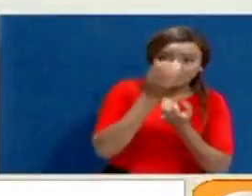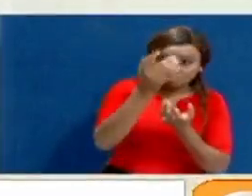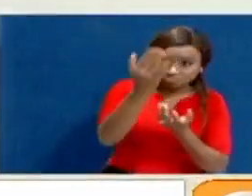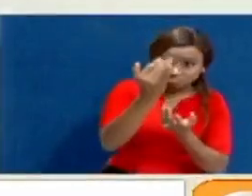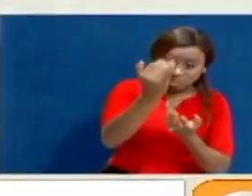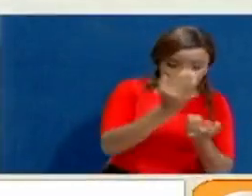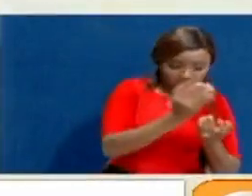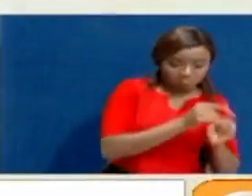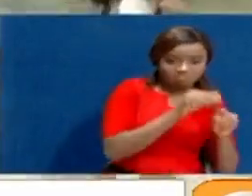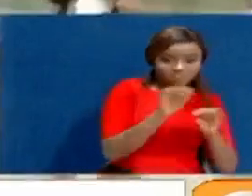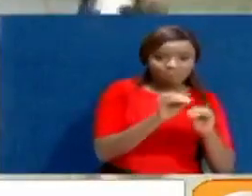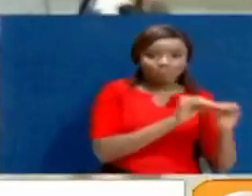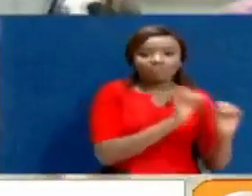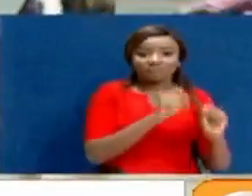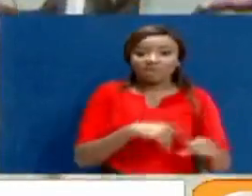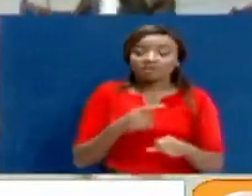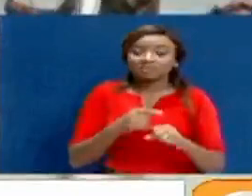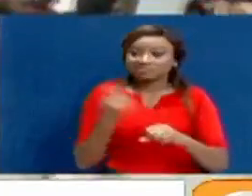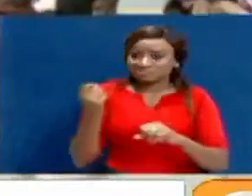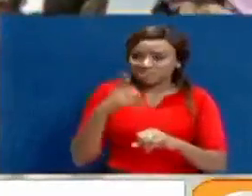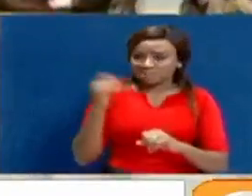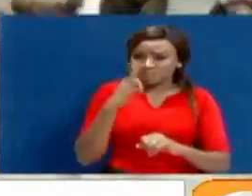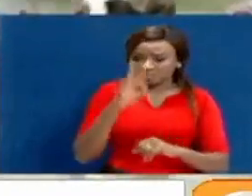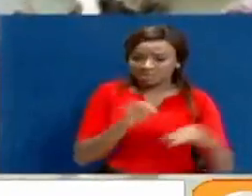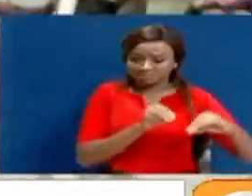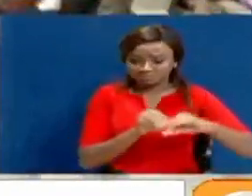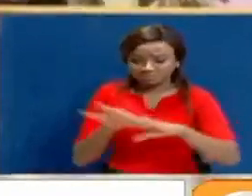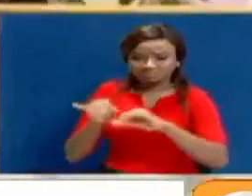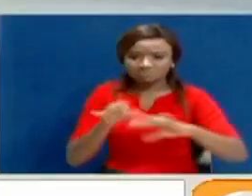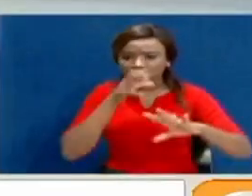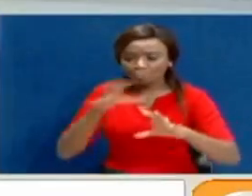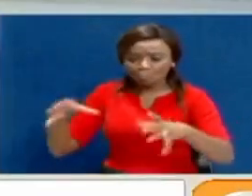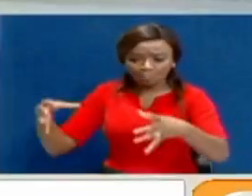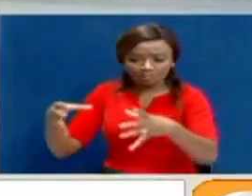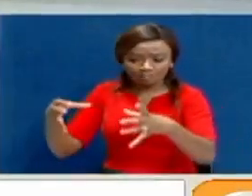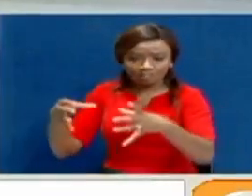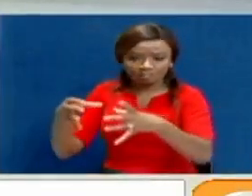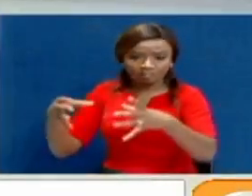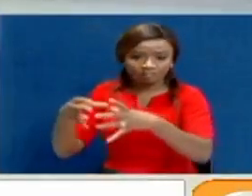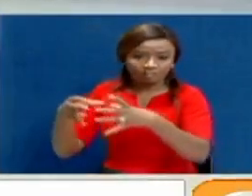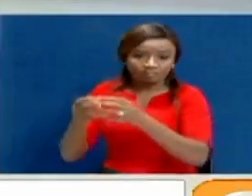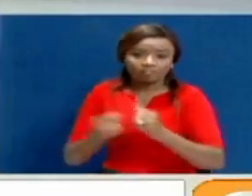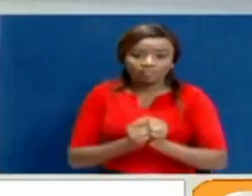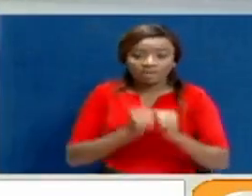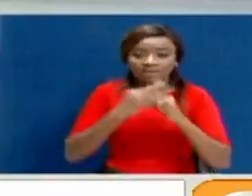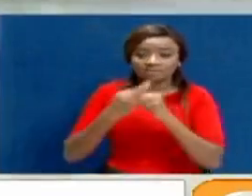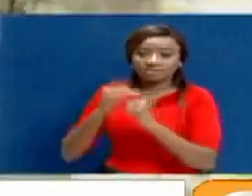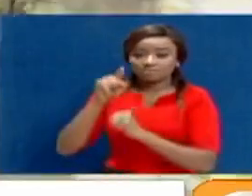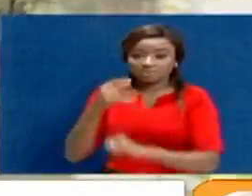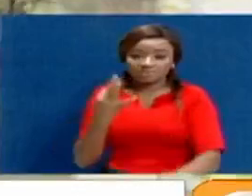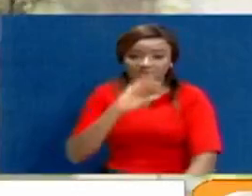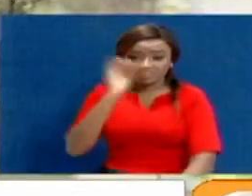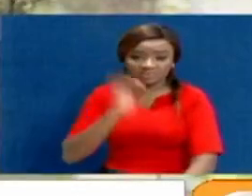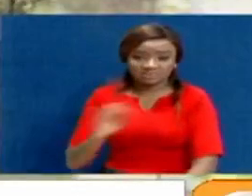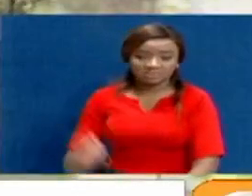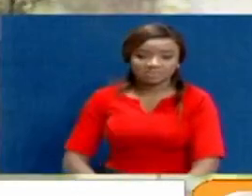last few months, the lake has increased by 88.6% in what conservationists have regarded as a most